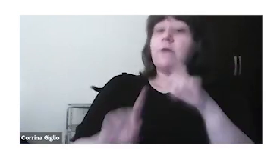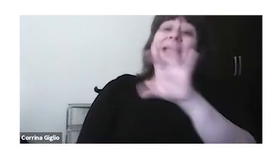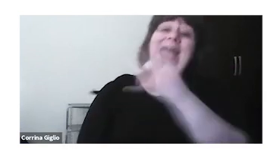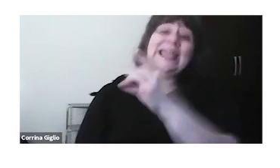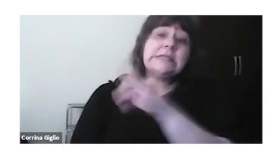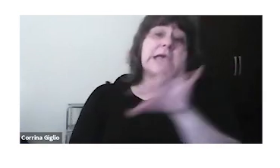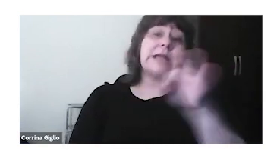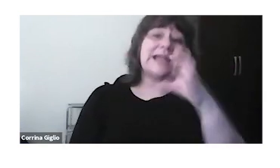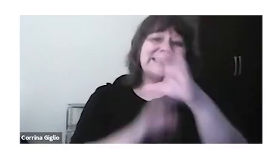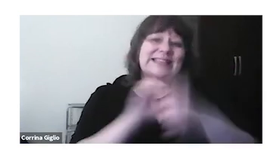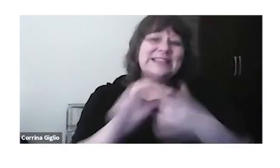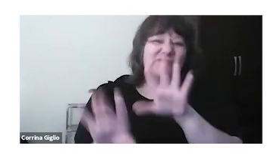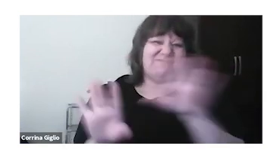centuries.